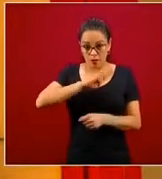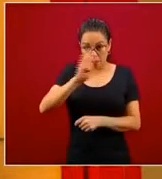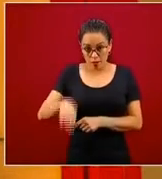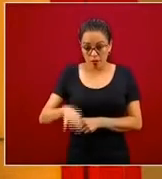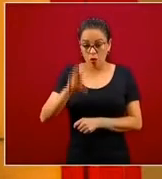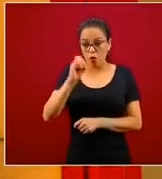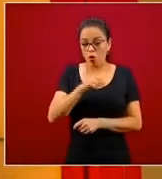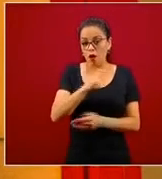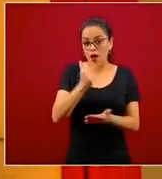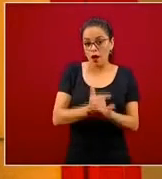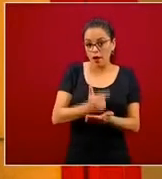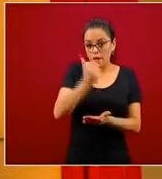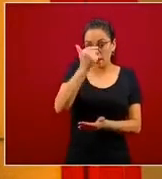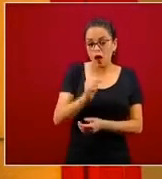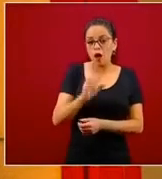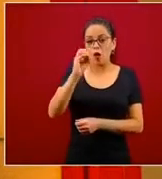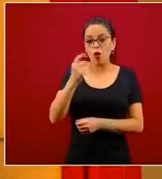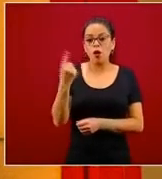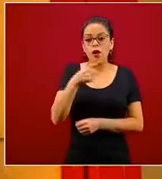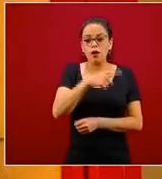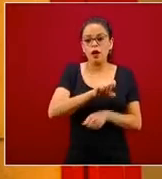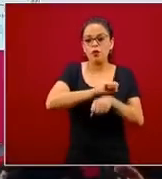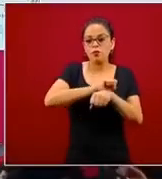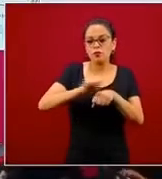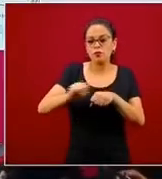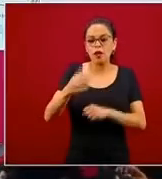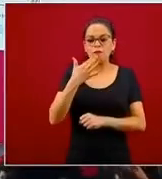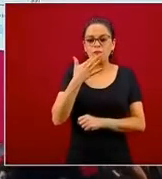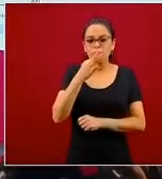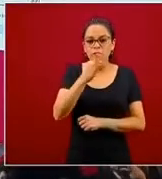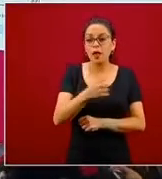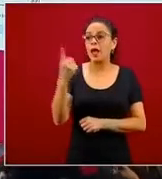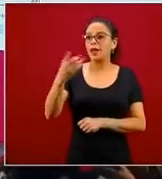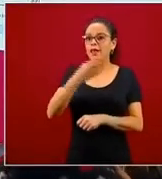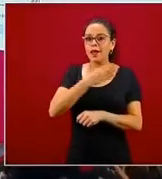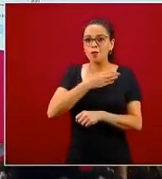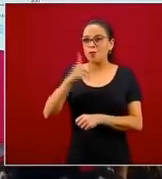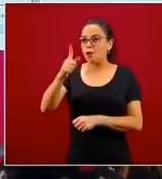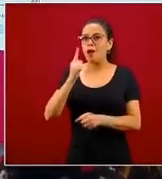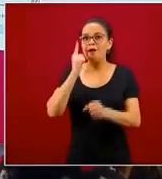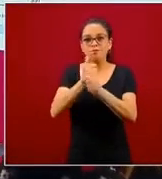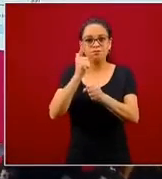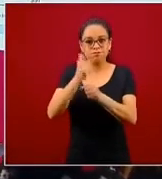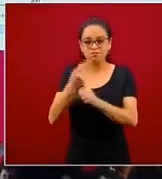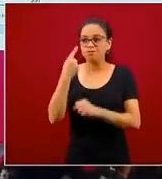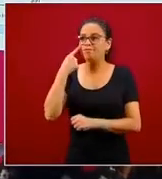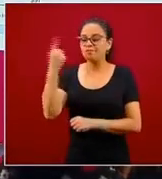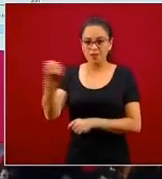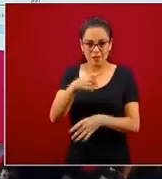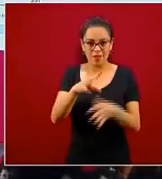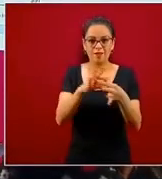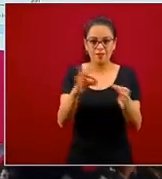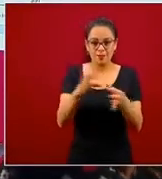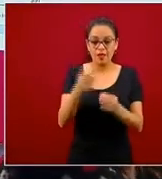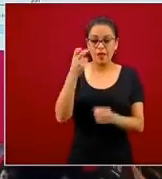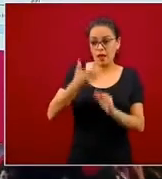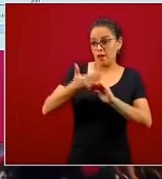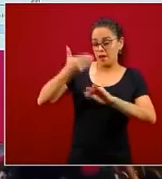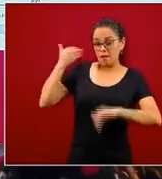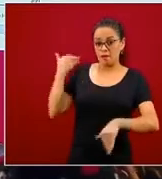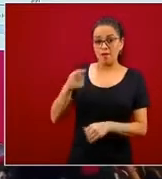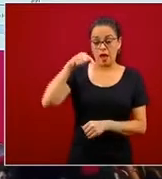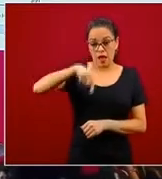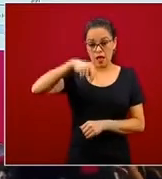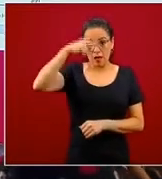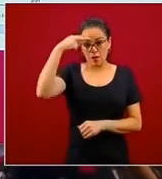see that deaths and severe cases is not that scrupulous. And